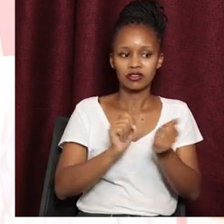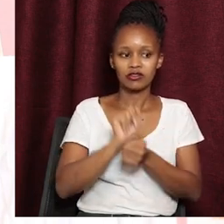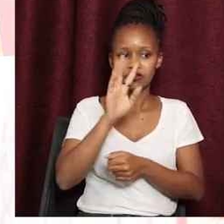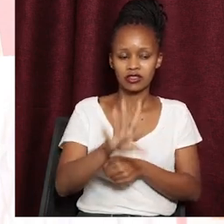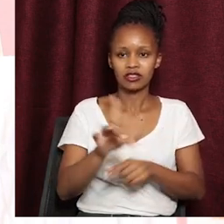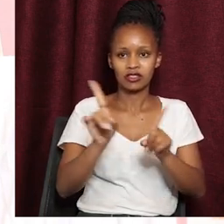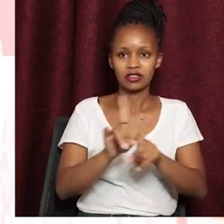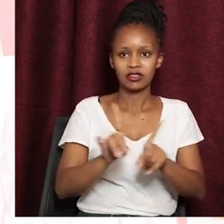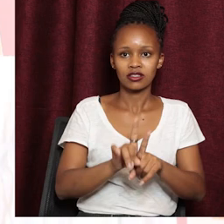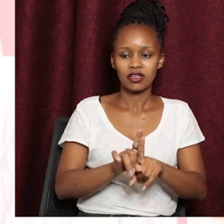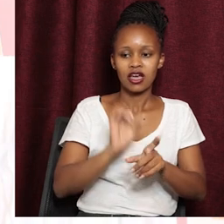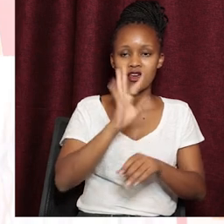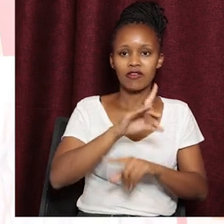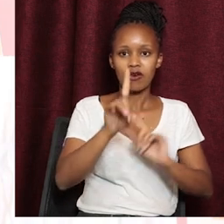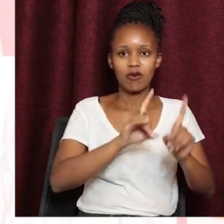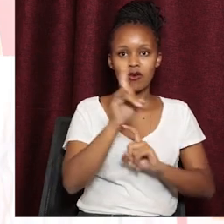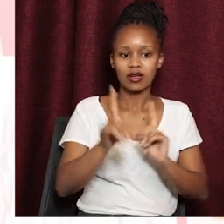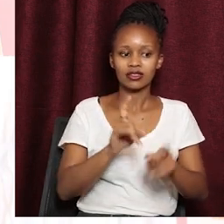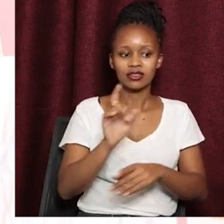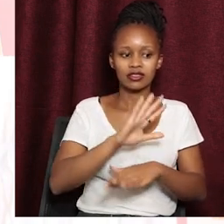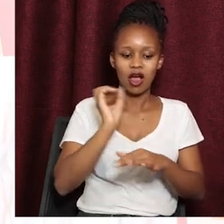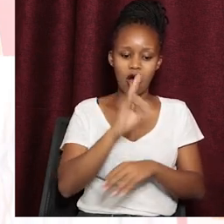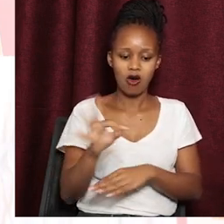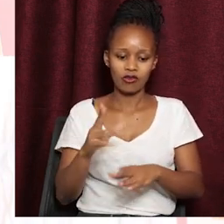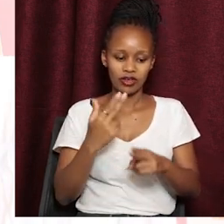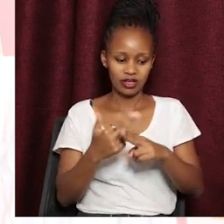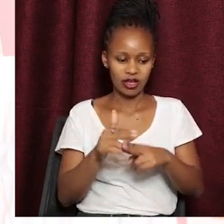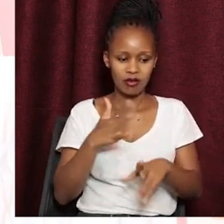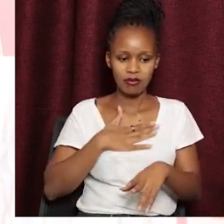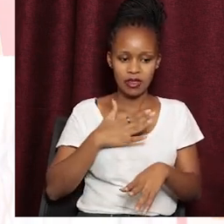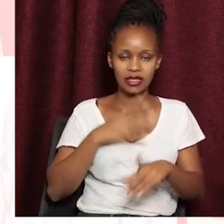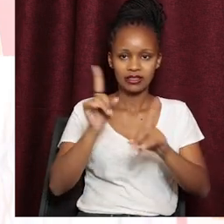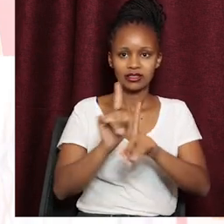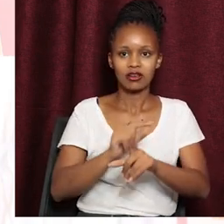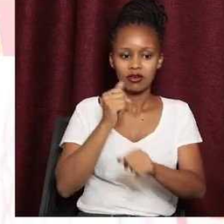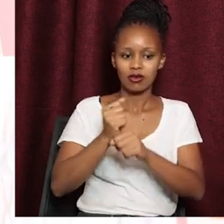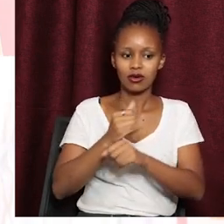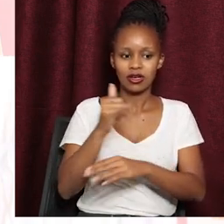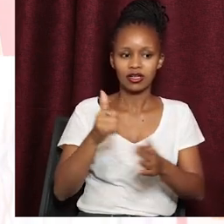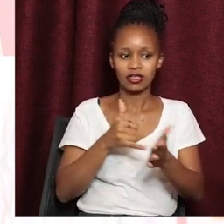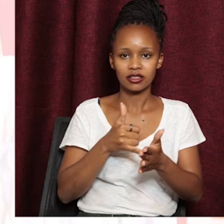read, "If you ask anything of me in my name, I will do it."